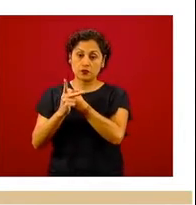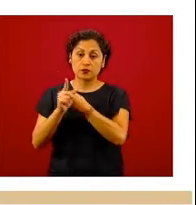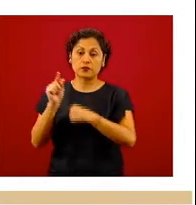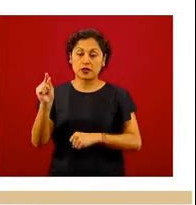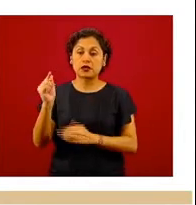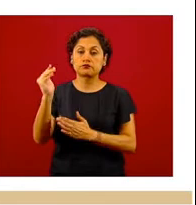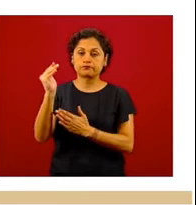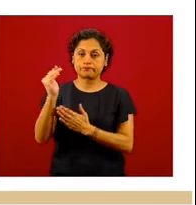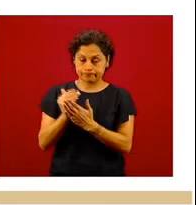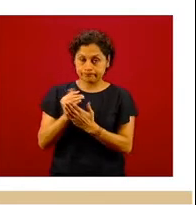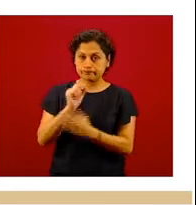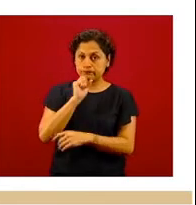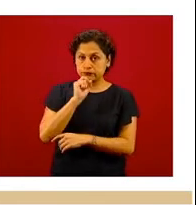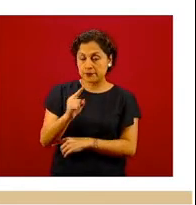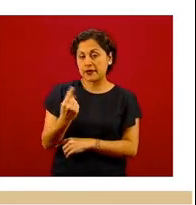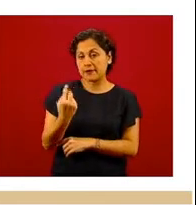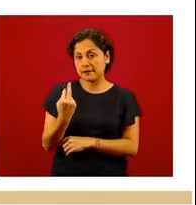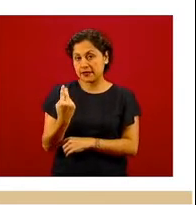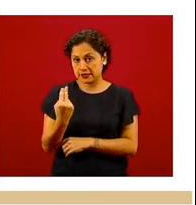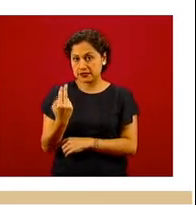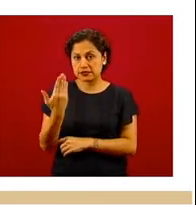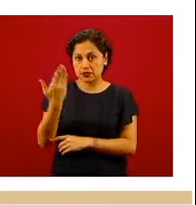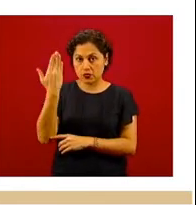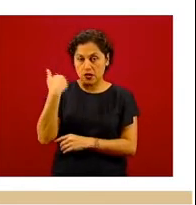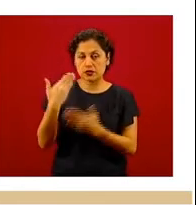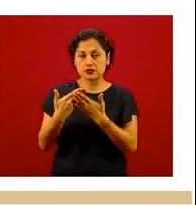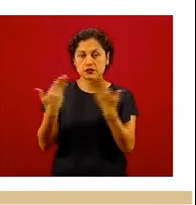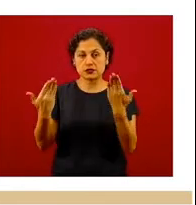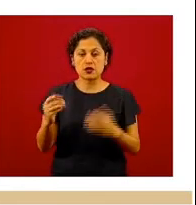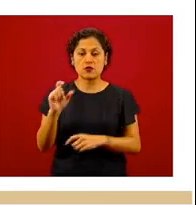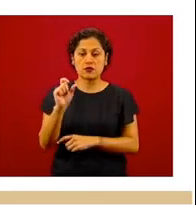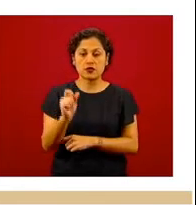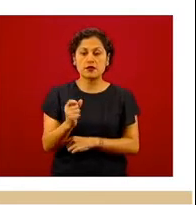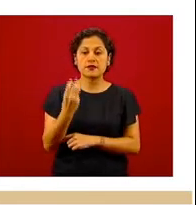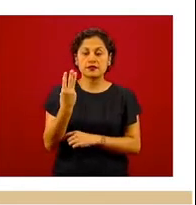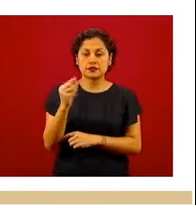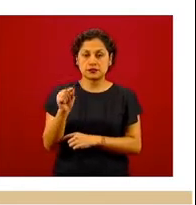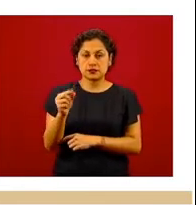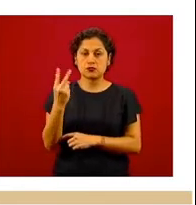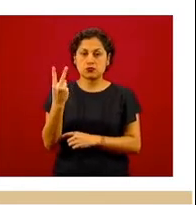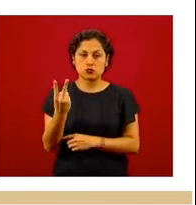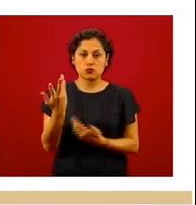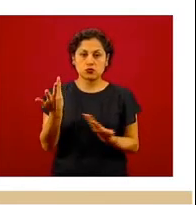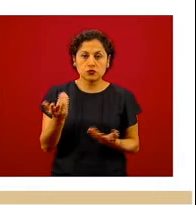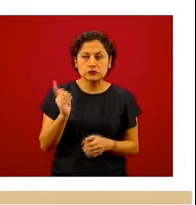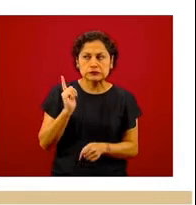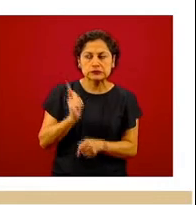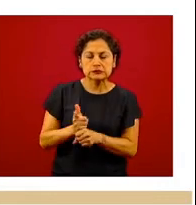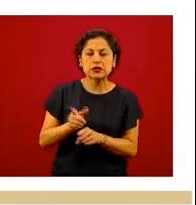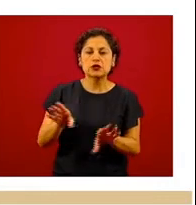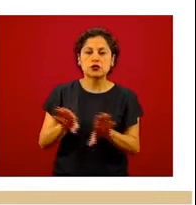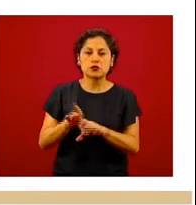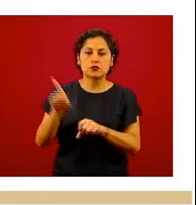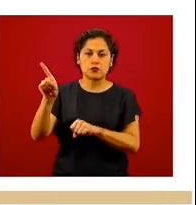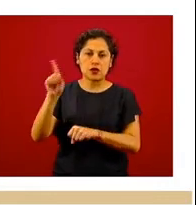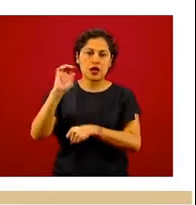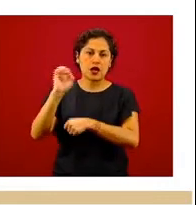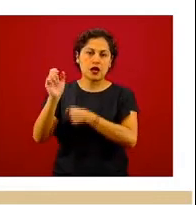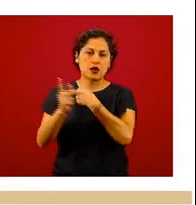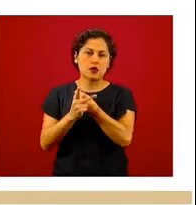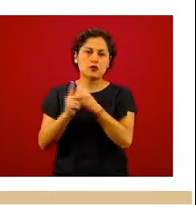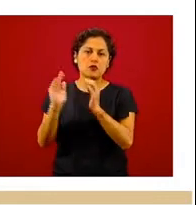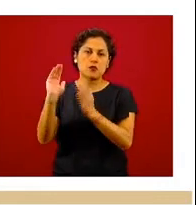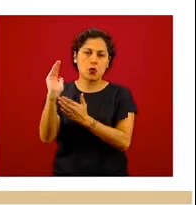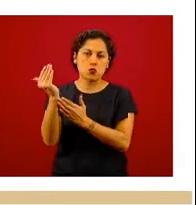Europe also saw a little bit of a decrease from 25 to 23.2%, which tells us that transmission is continuing